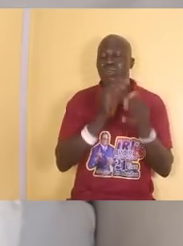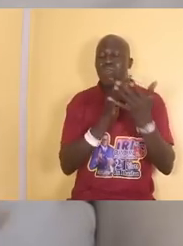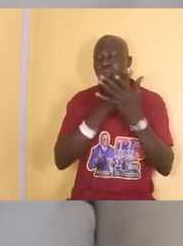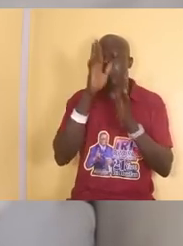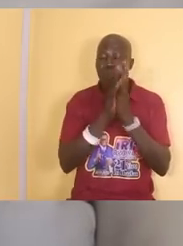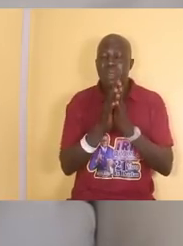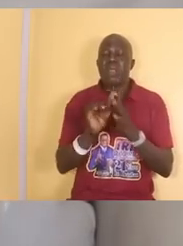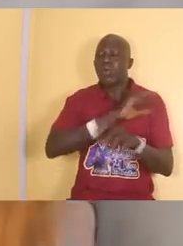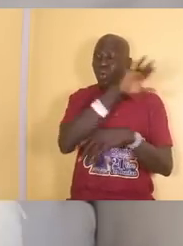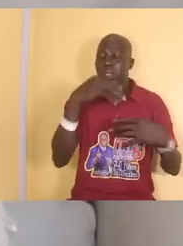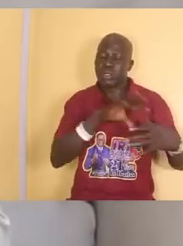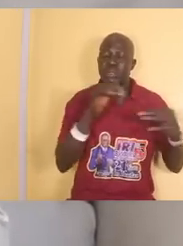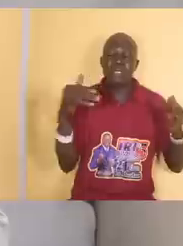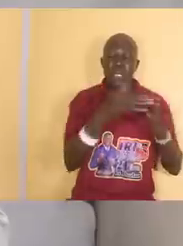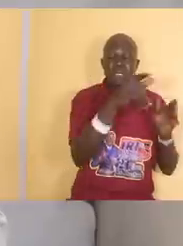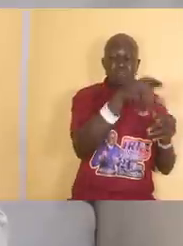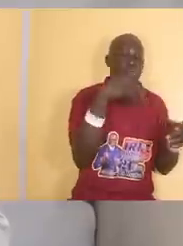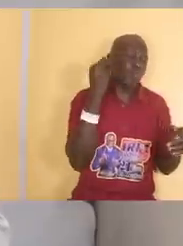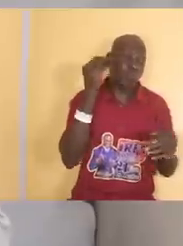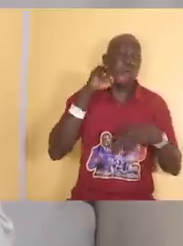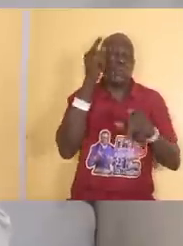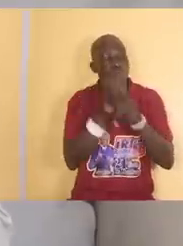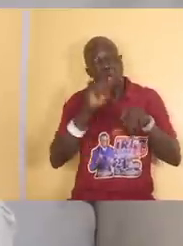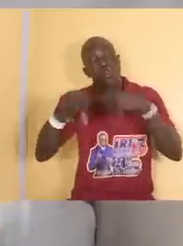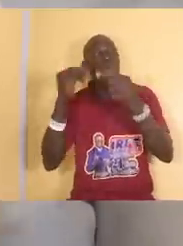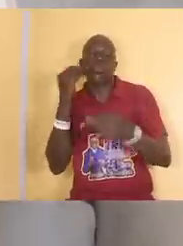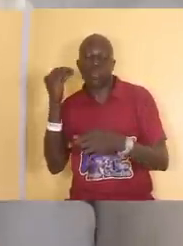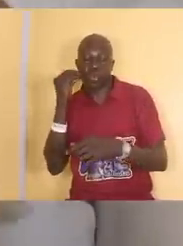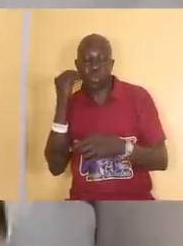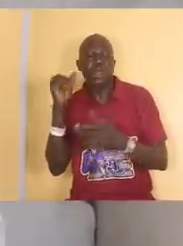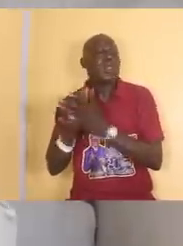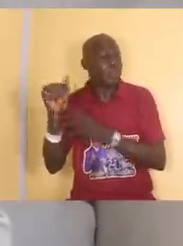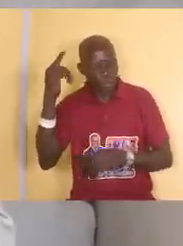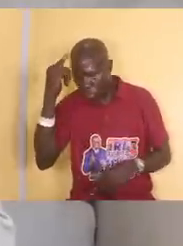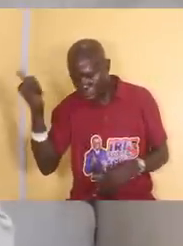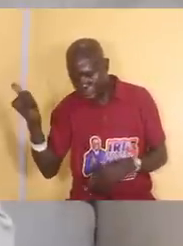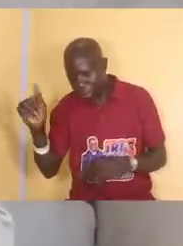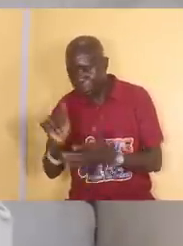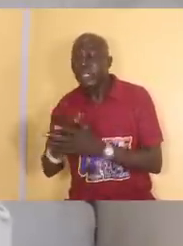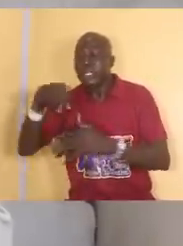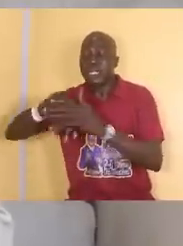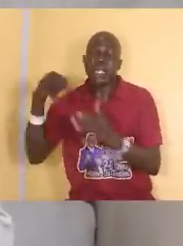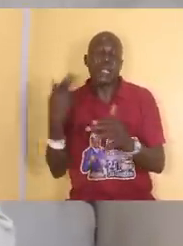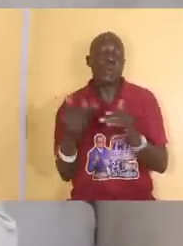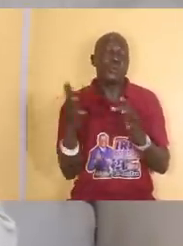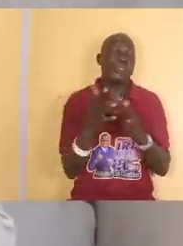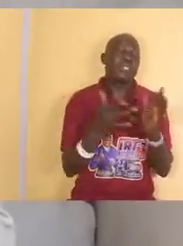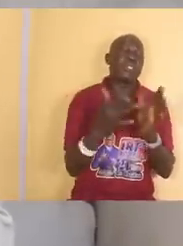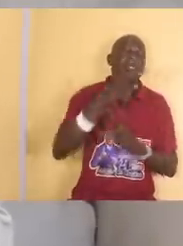They said they are not going to the conference. After the prayer, you don't speak directly. Now go back. Don't